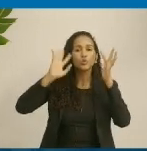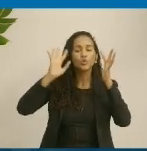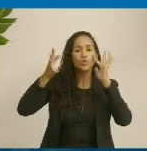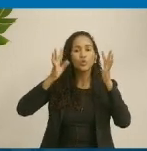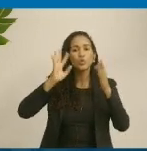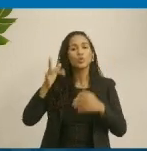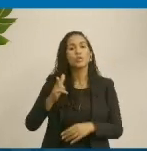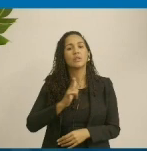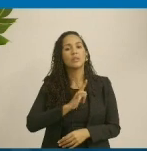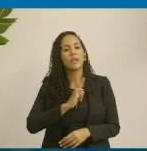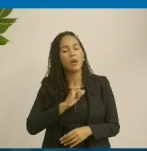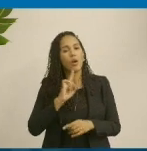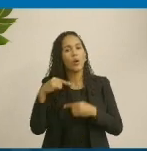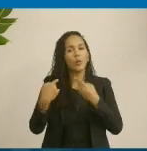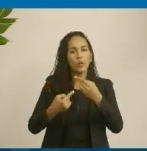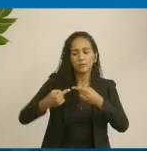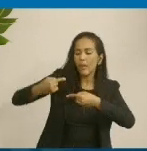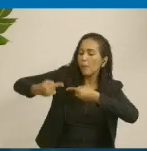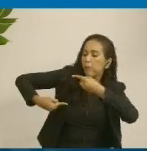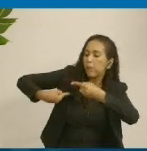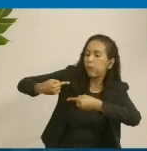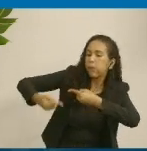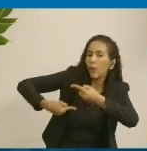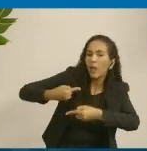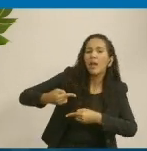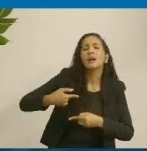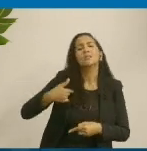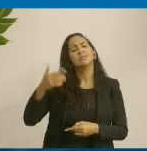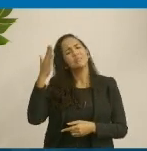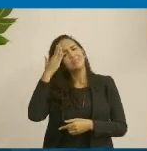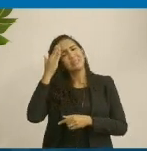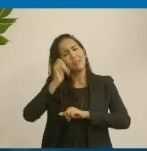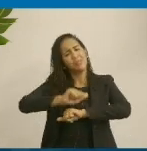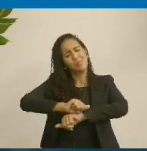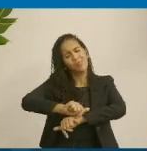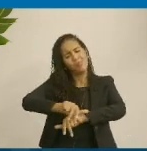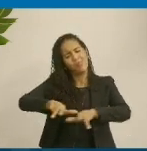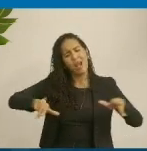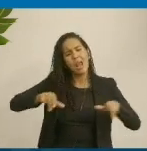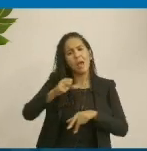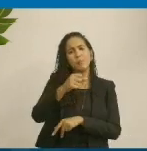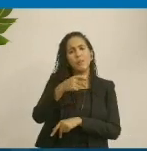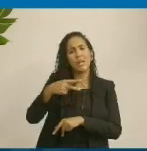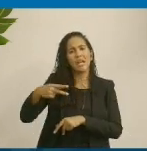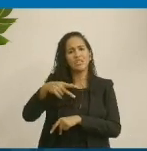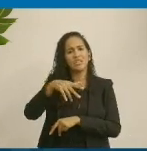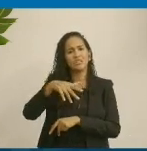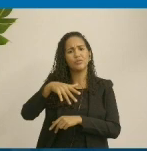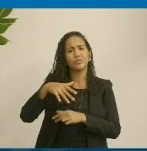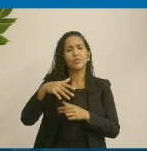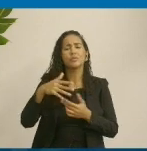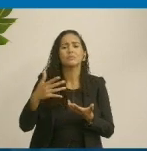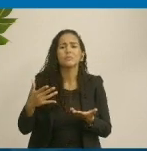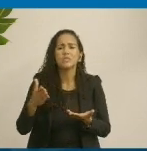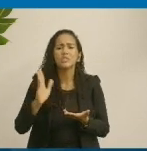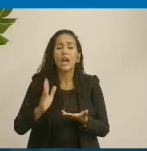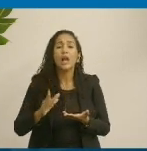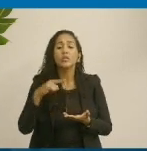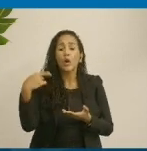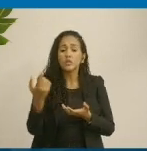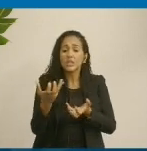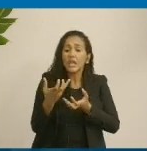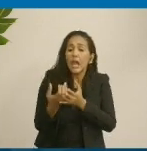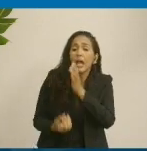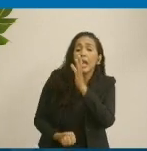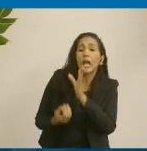reinventing the wheel. We know that there are millions of apps out there. So what we tried to do was to create modular approach